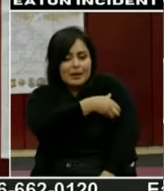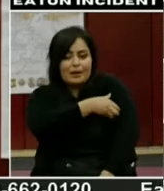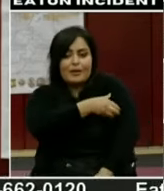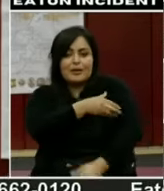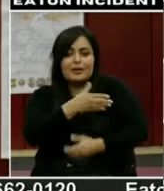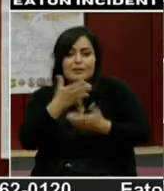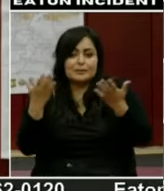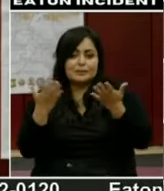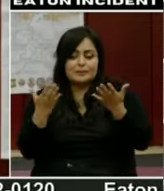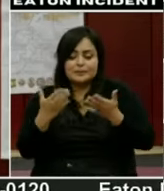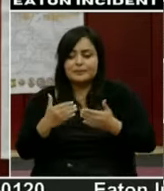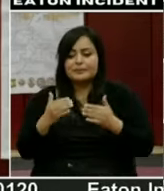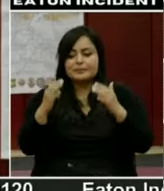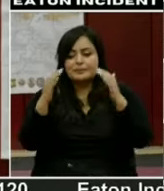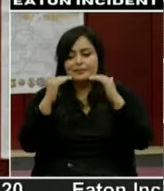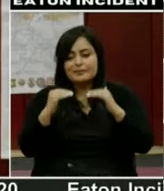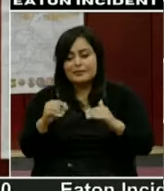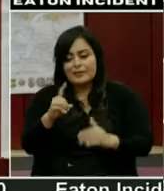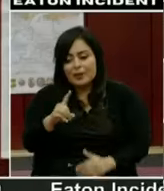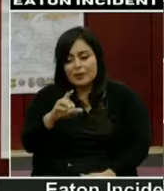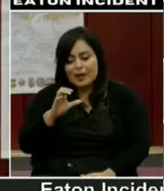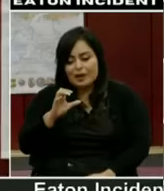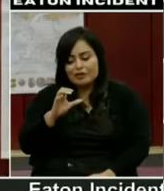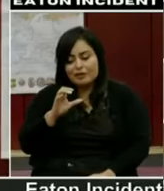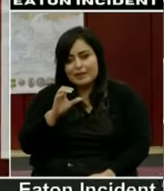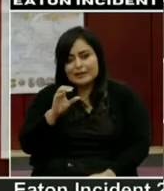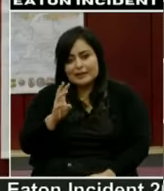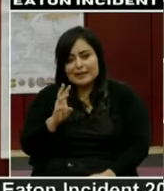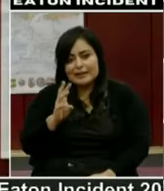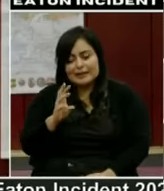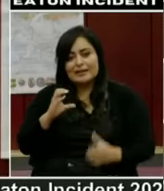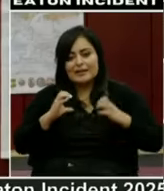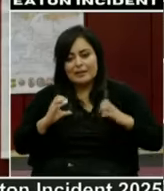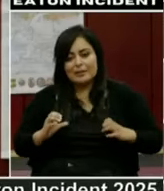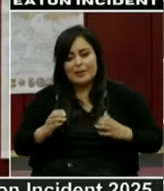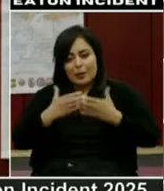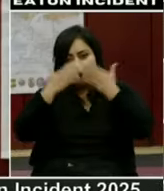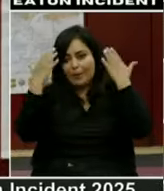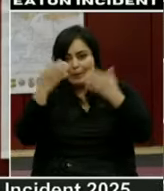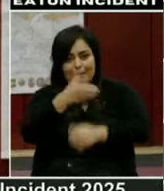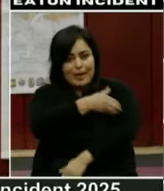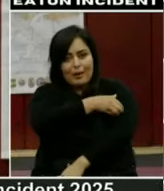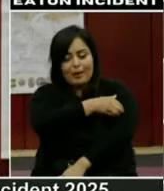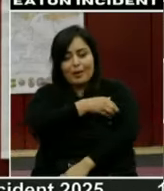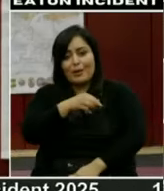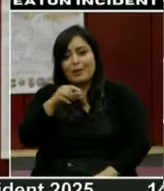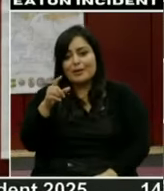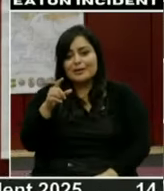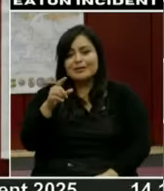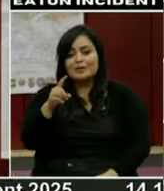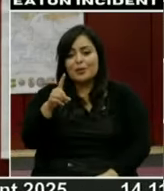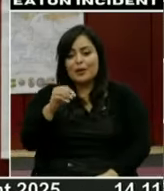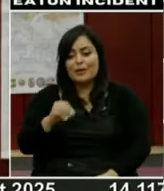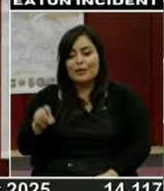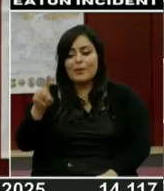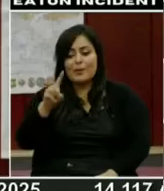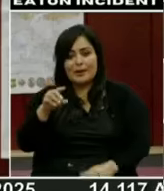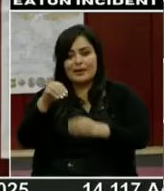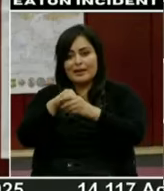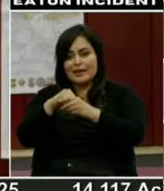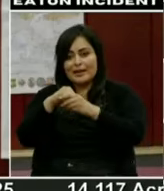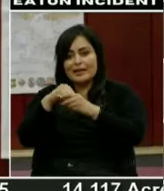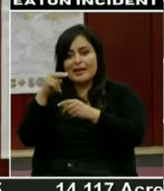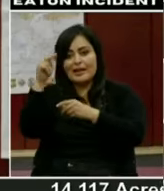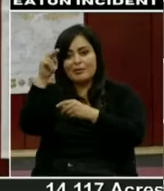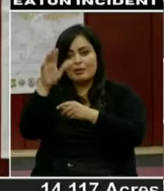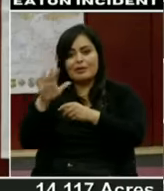currently we're down to only 106 customers without power. 101 of those are in the Upper Hastings